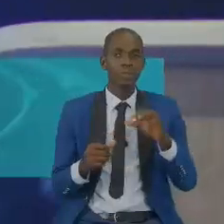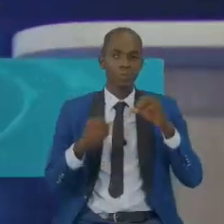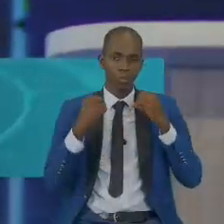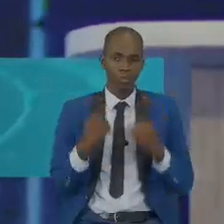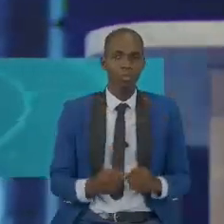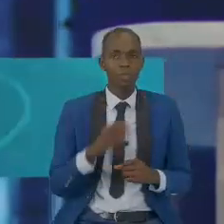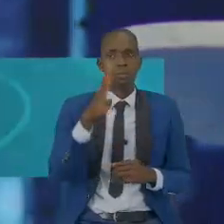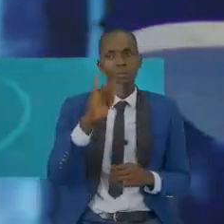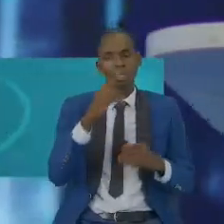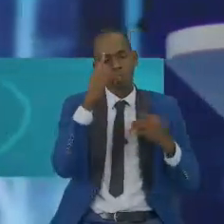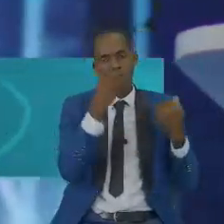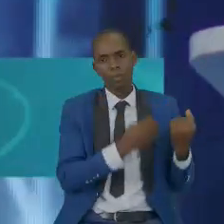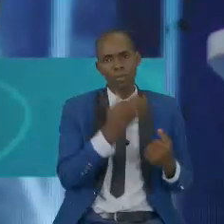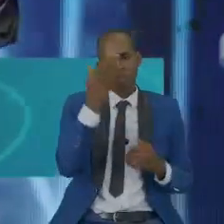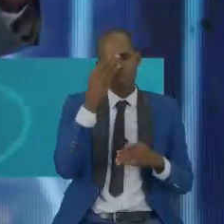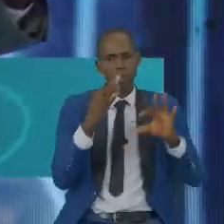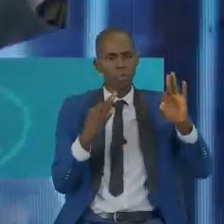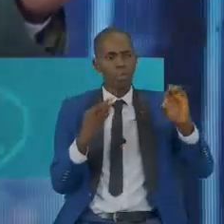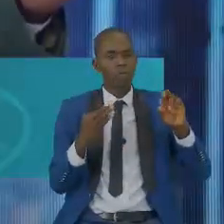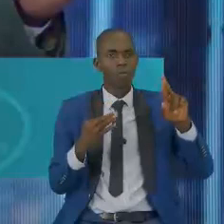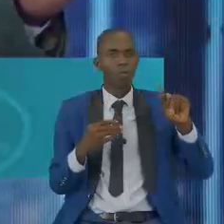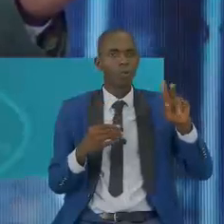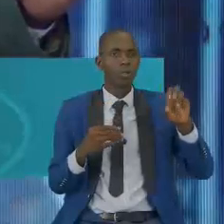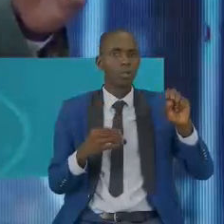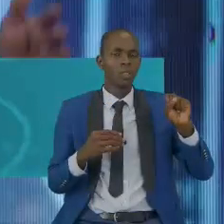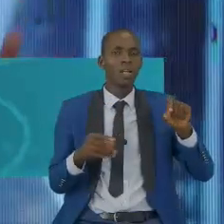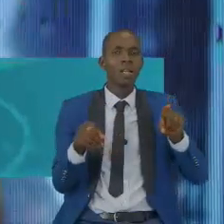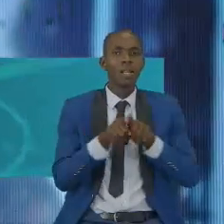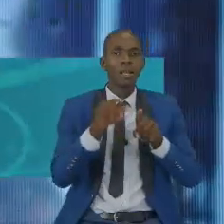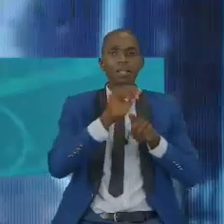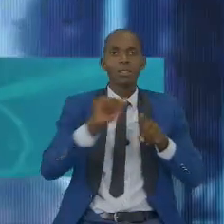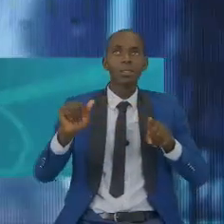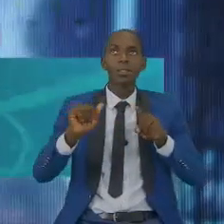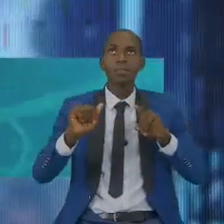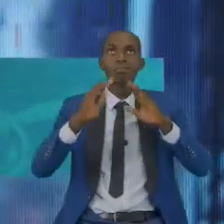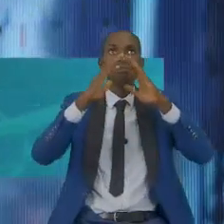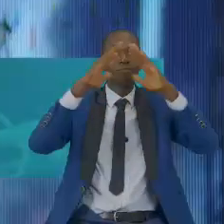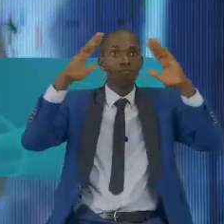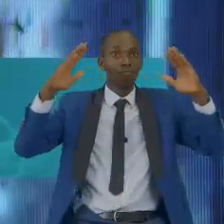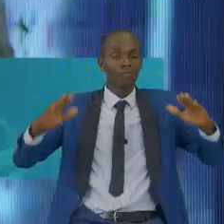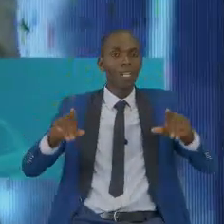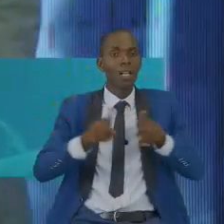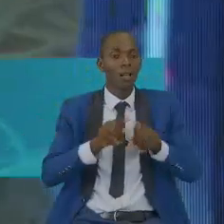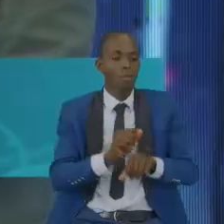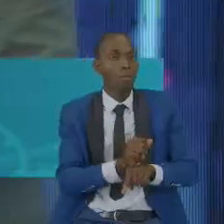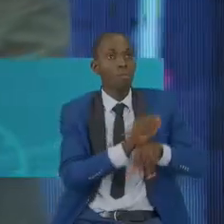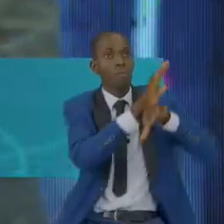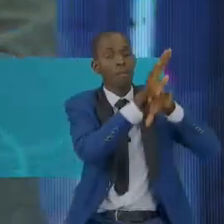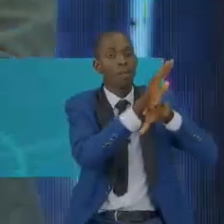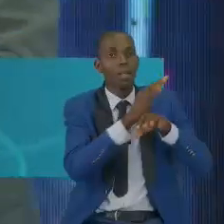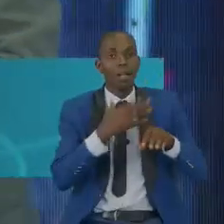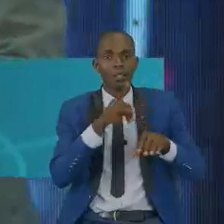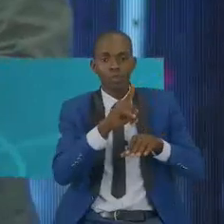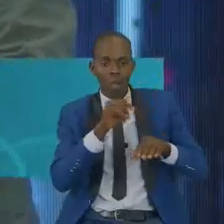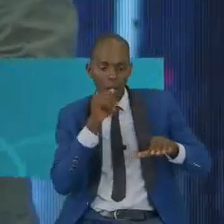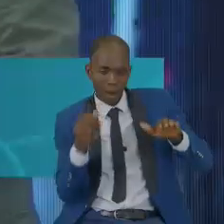Fortitude. You know, the fortress, like a cave, like a mountain, and then you enter